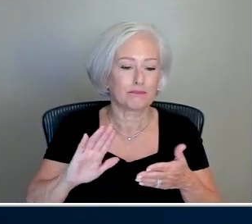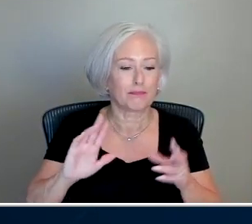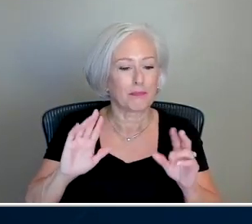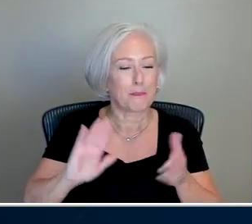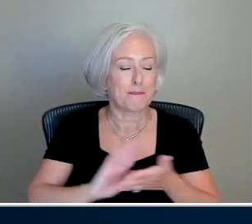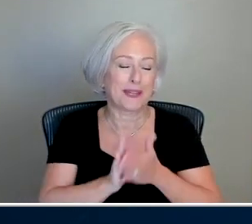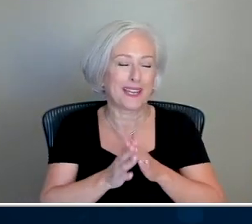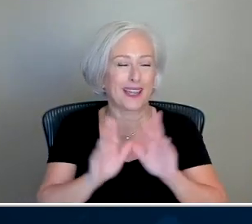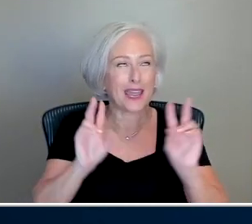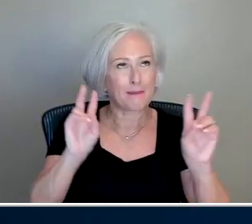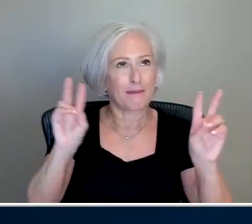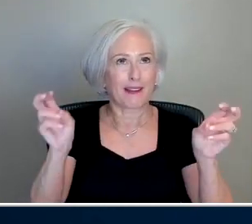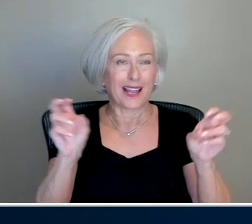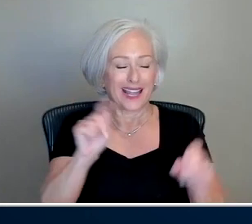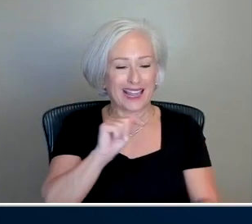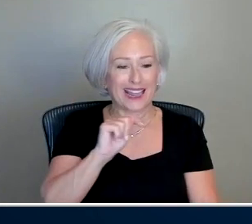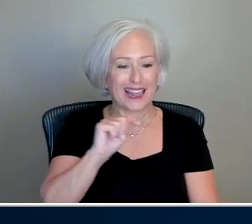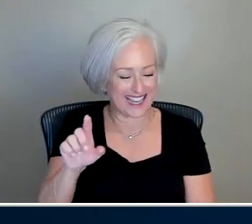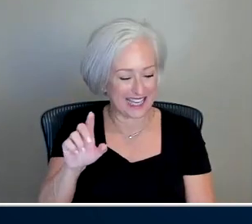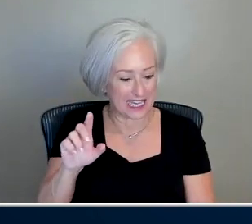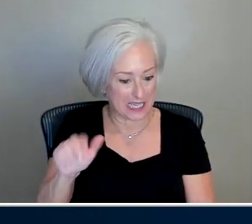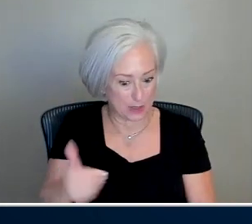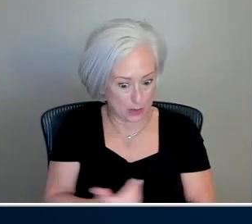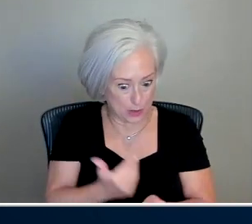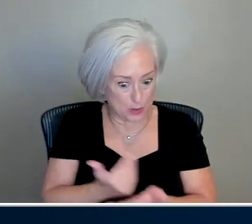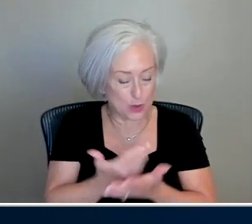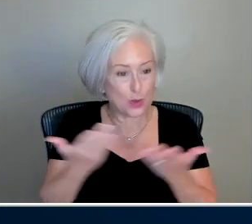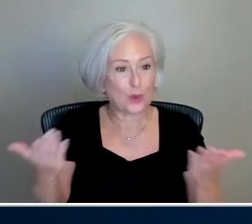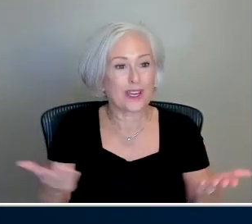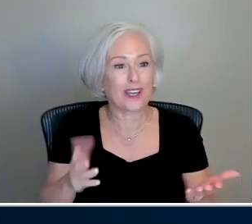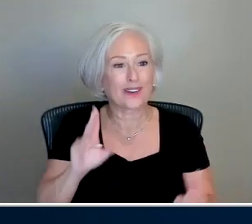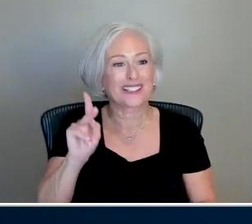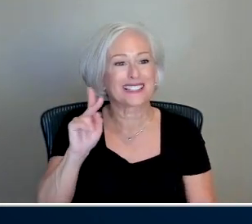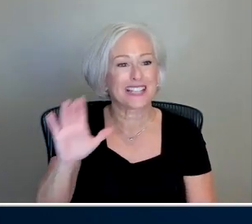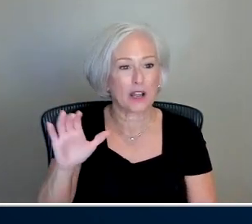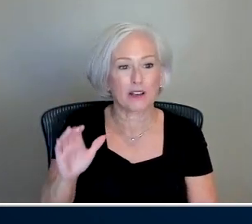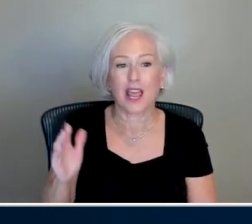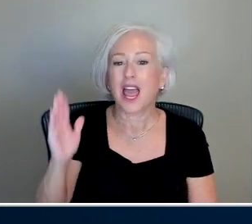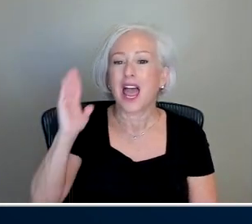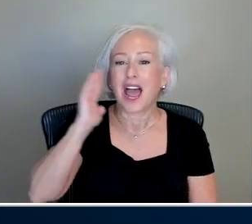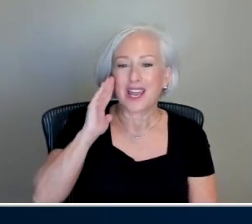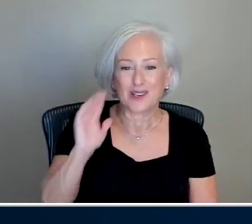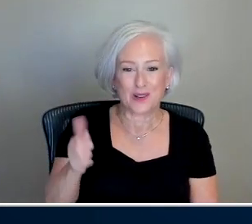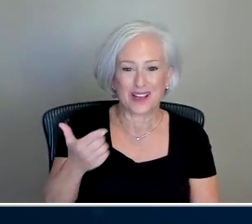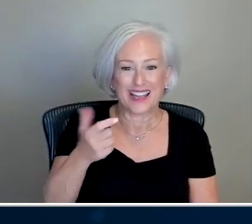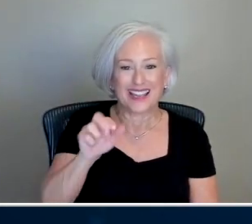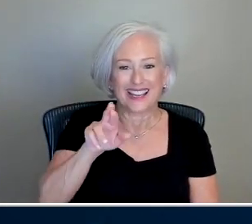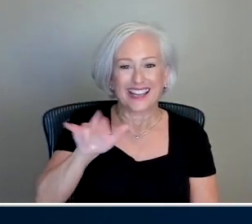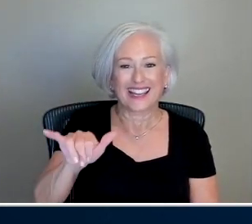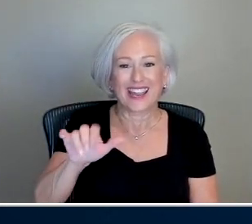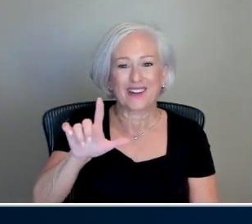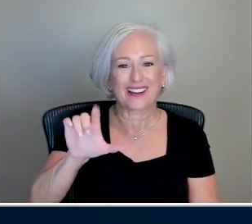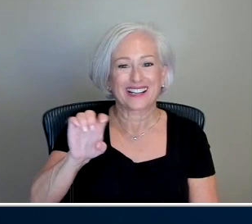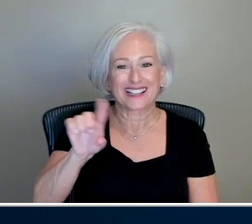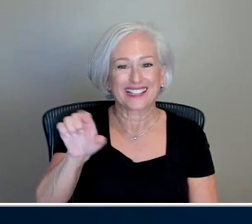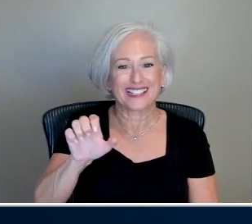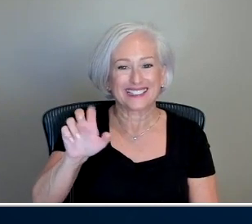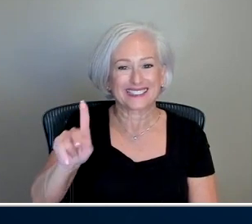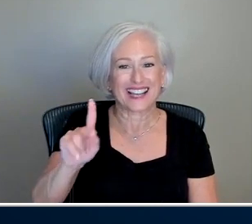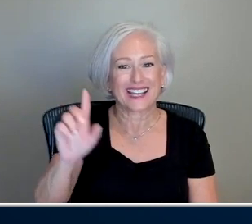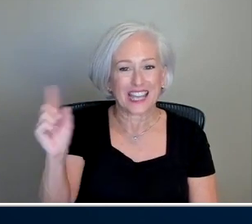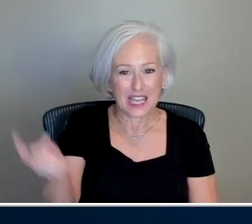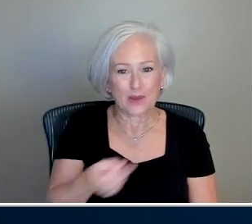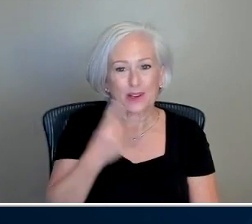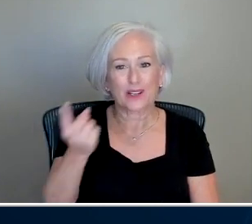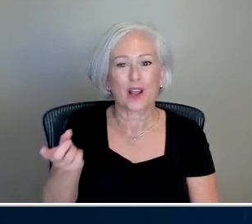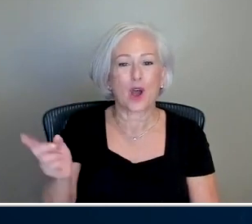town, Well, right? the one thing I do remember, he was Gary Lezak, and he would always come with his dogs to the clinic. Oh, I that's remember right, when because he was Stormy on first